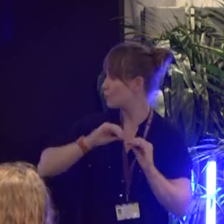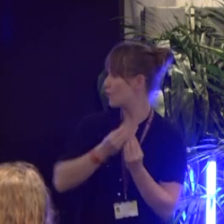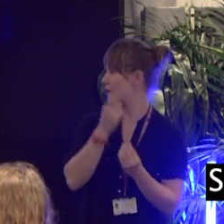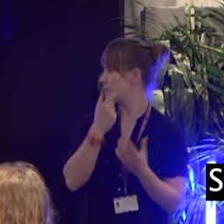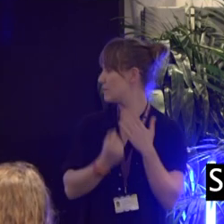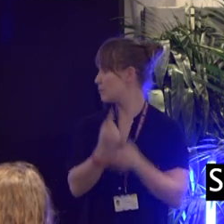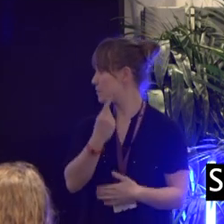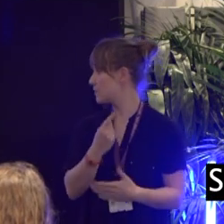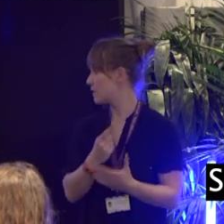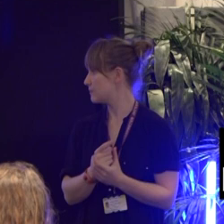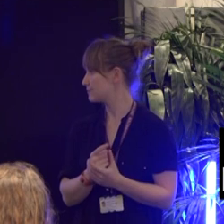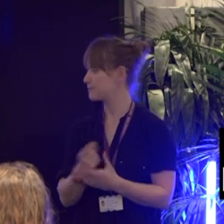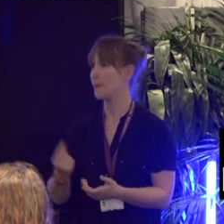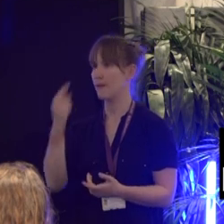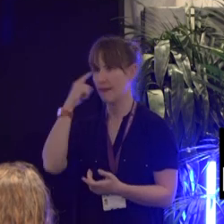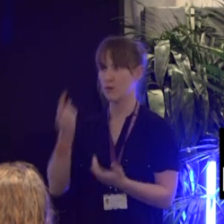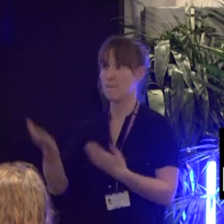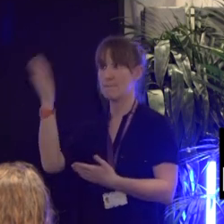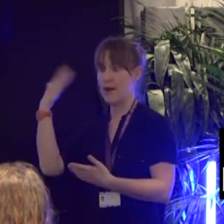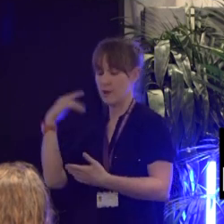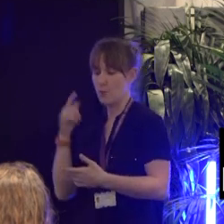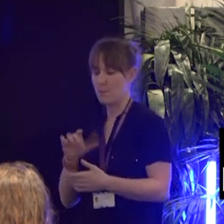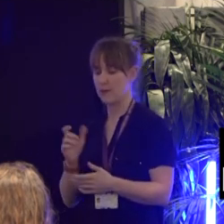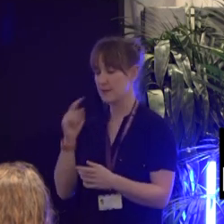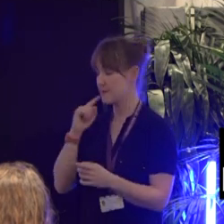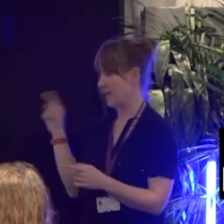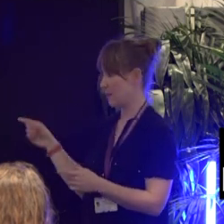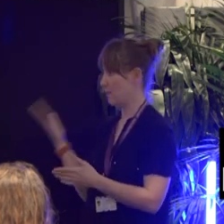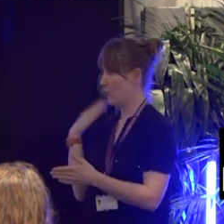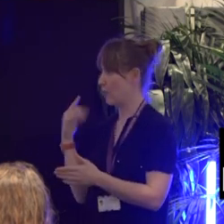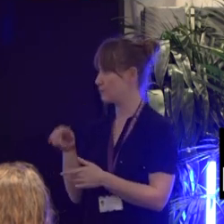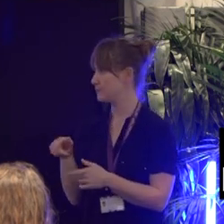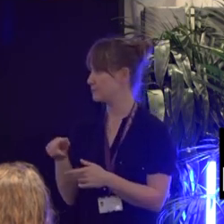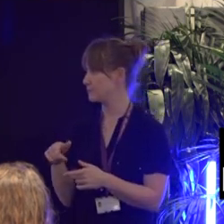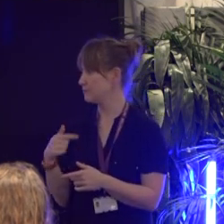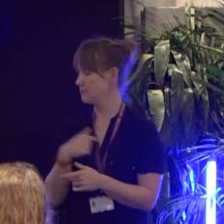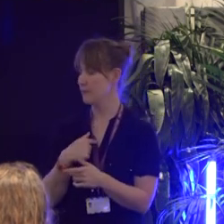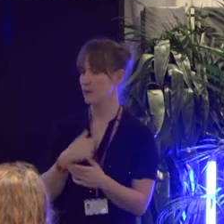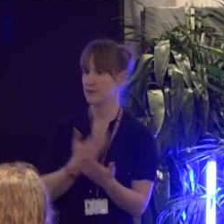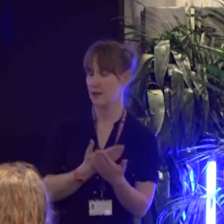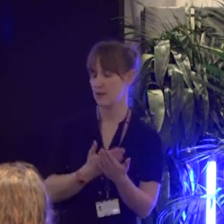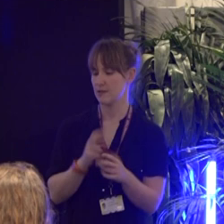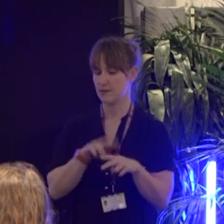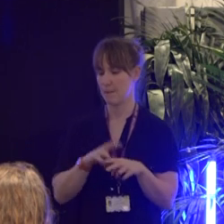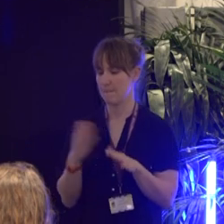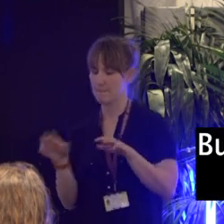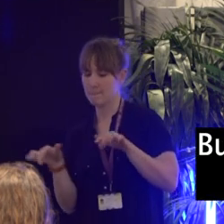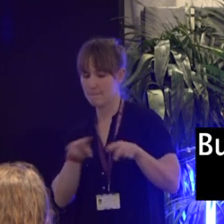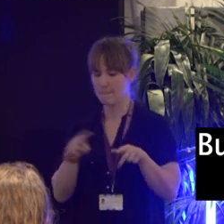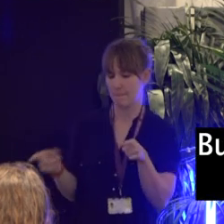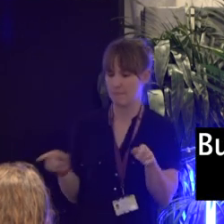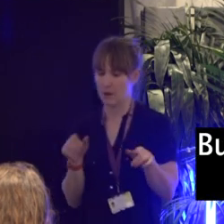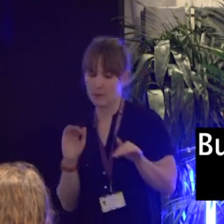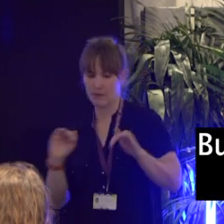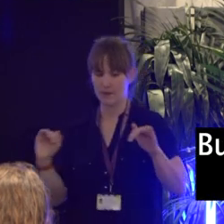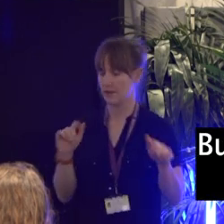I also think, so going back to what you were saying, I thought it was really interesting, because I think I do sit on both. I think we should think about the audiences, but I